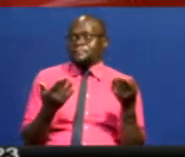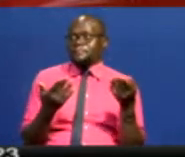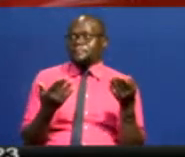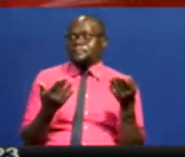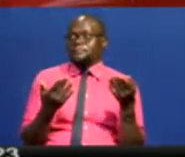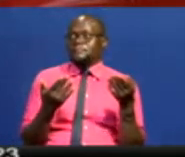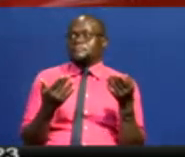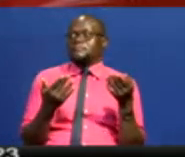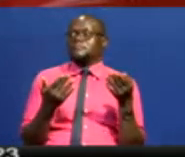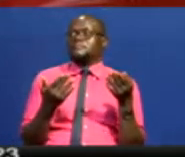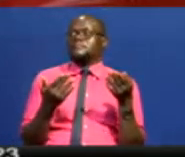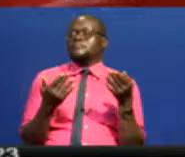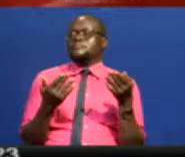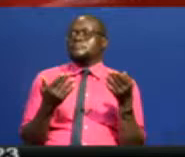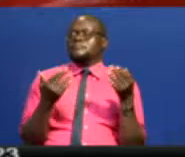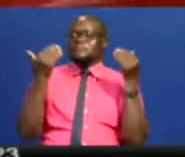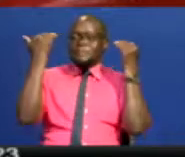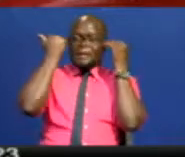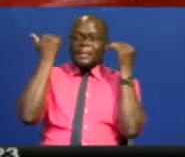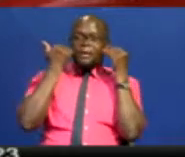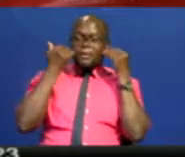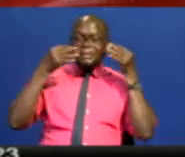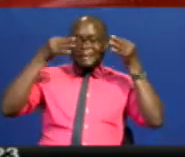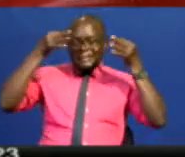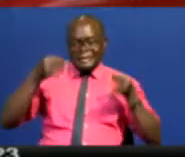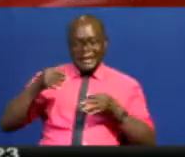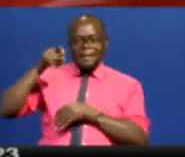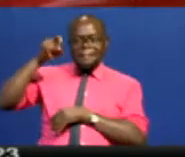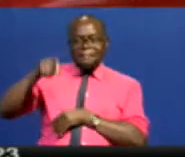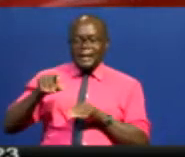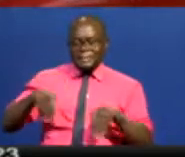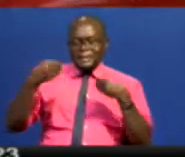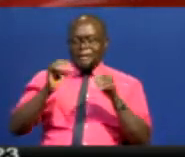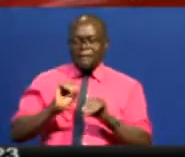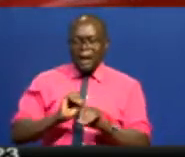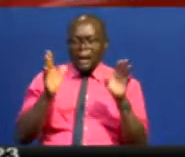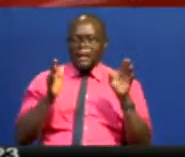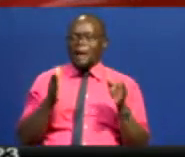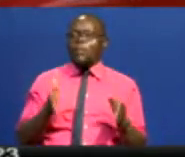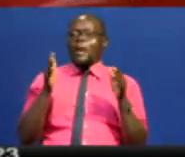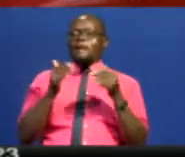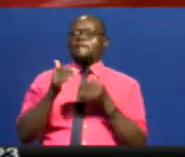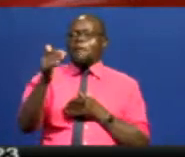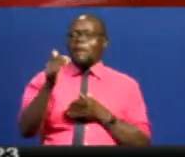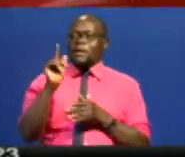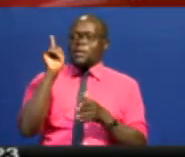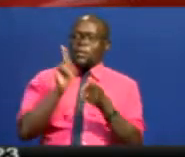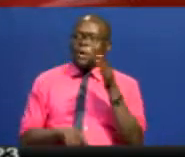the courts need to decide and give a clear picture and way forward on